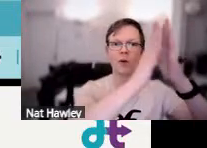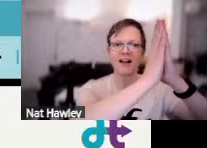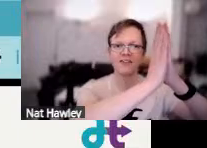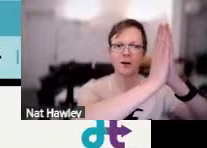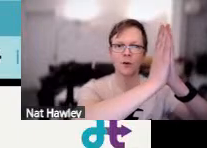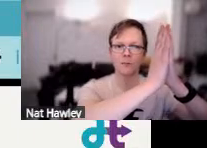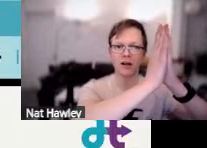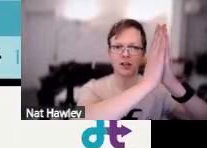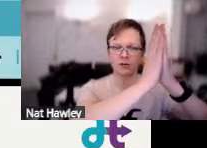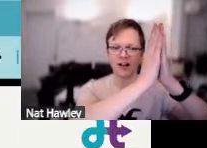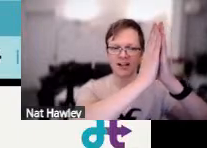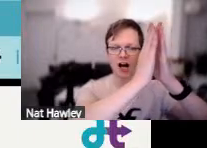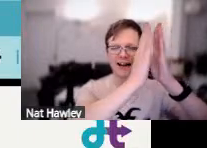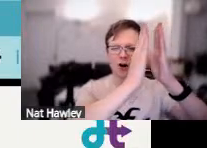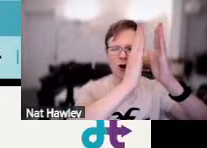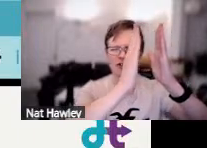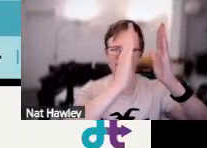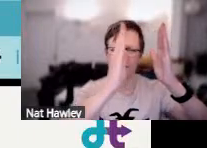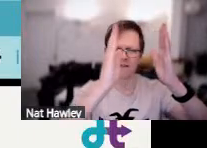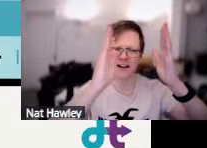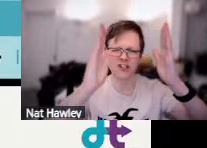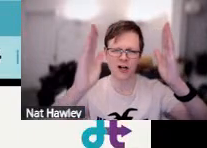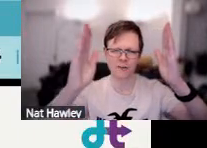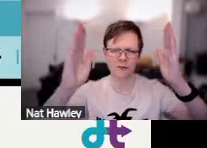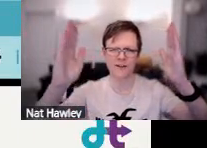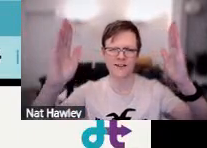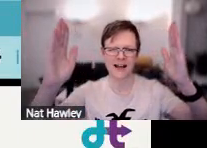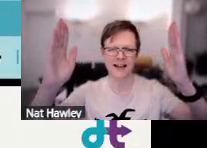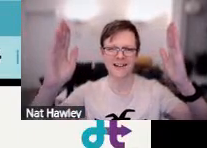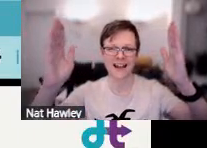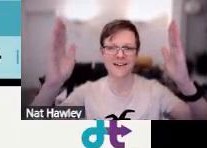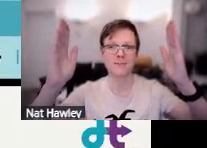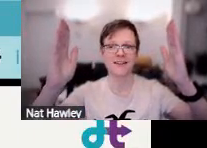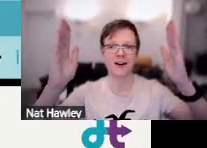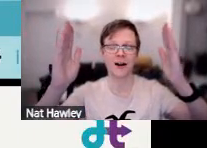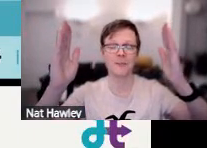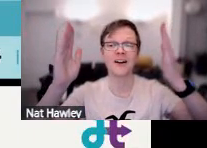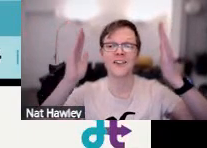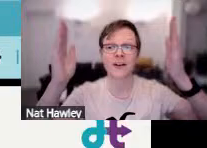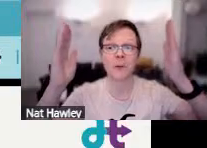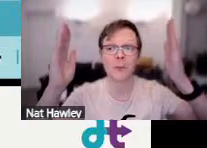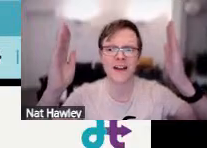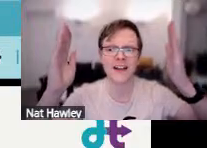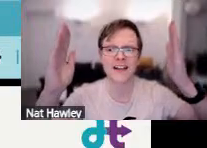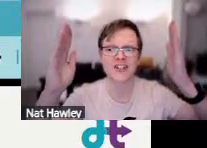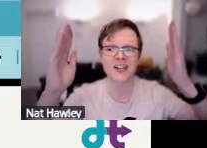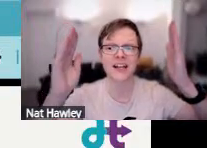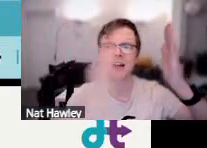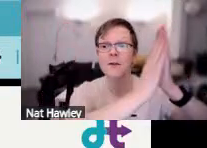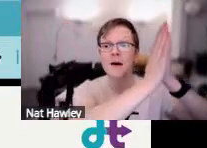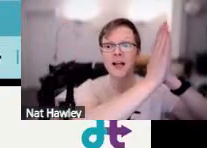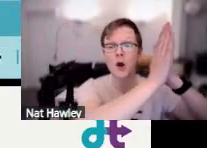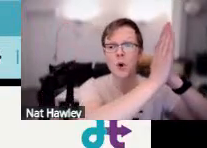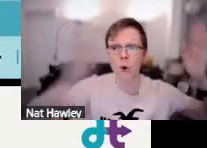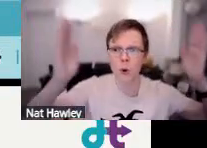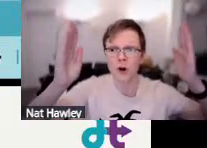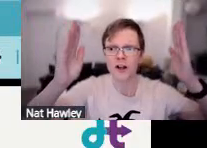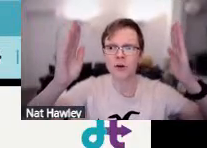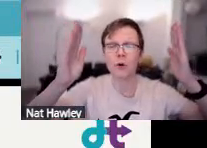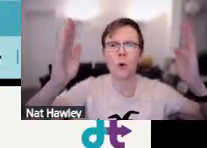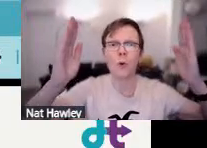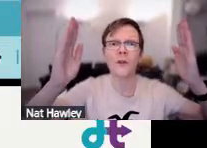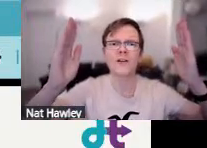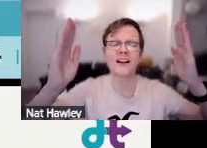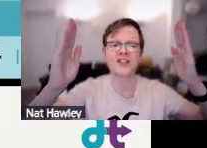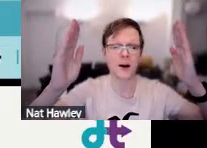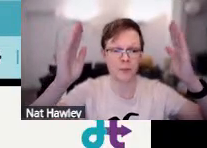So where someone might use like a constant bit of energy up throughout the day to get to bedtime, someone with ADHD might